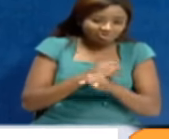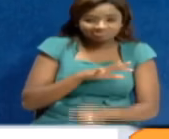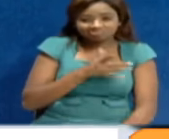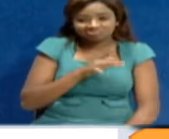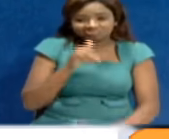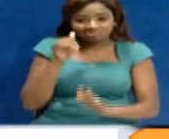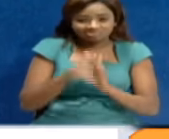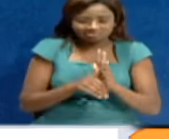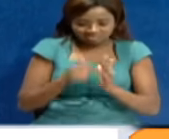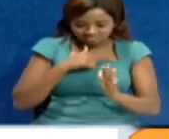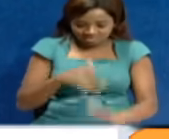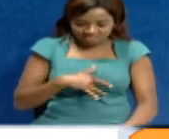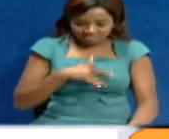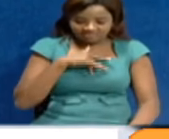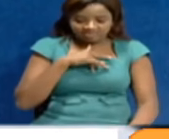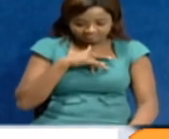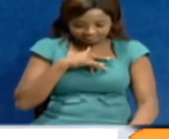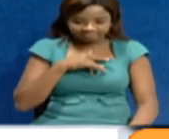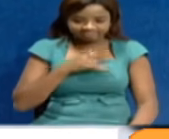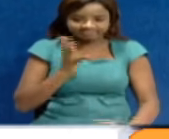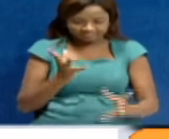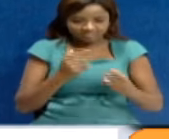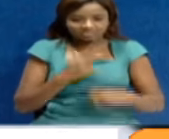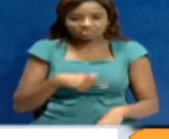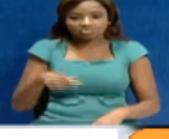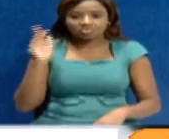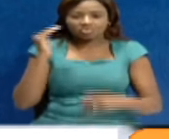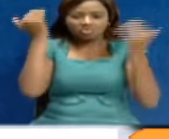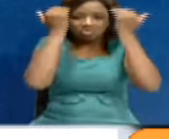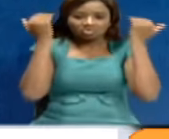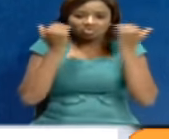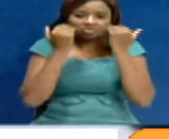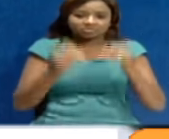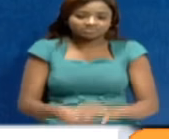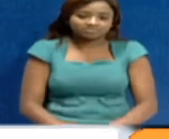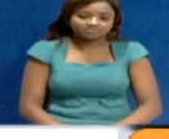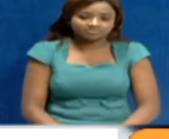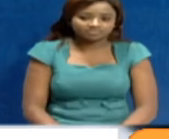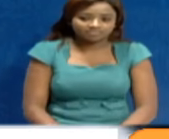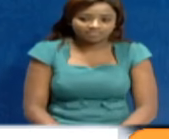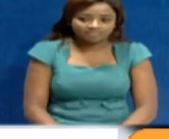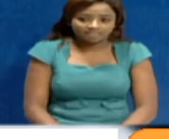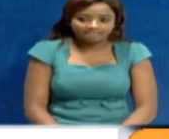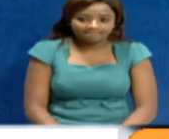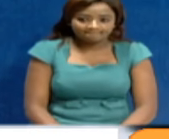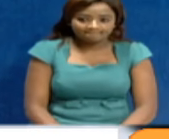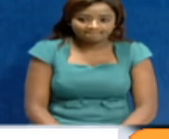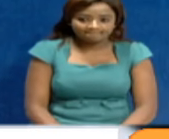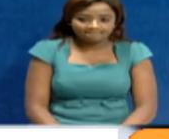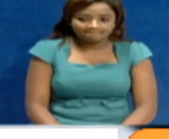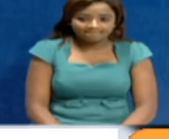compelled to move the court, and I was joined with the court. The Human Rights Commission joined in, and we able